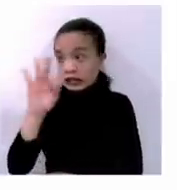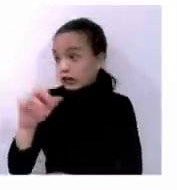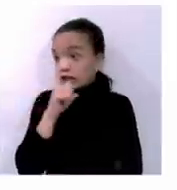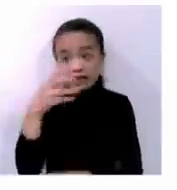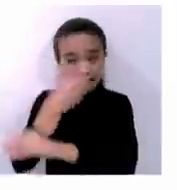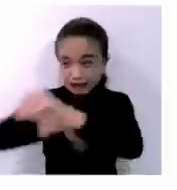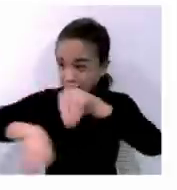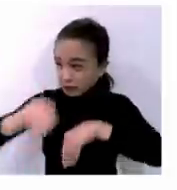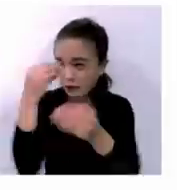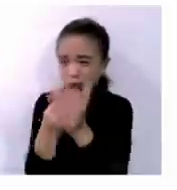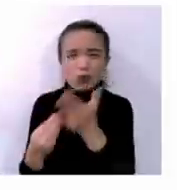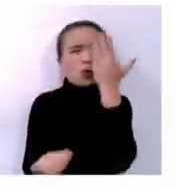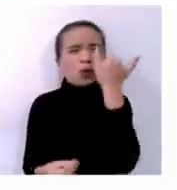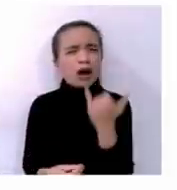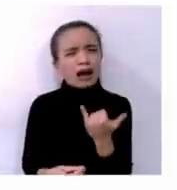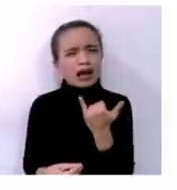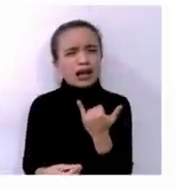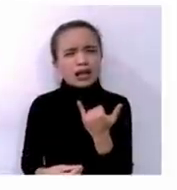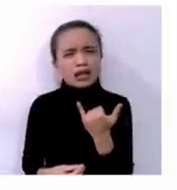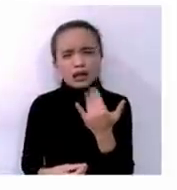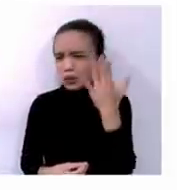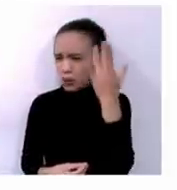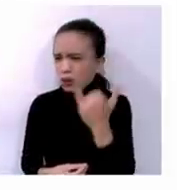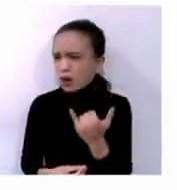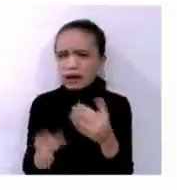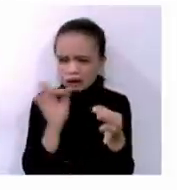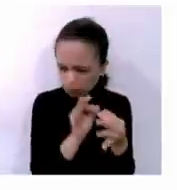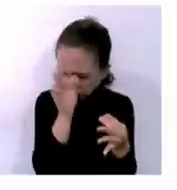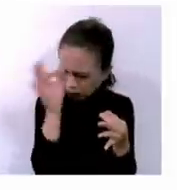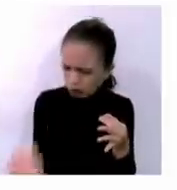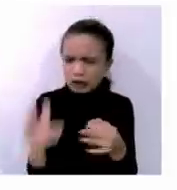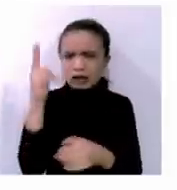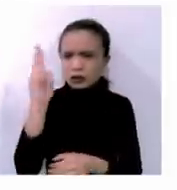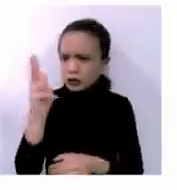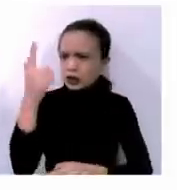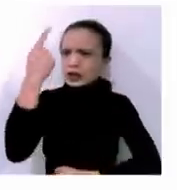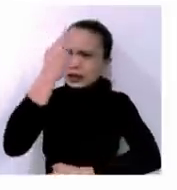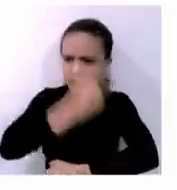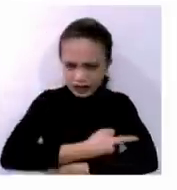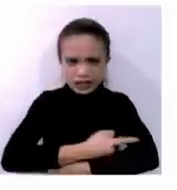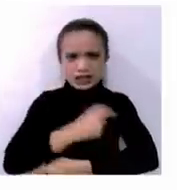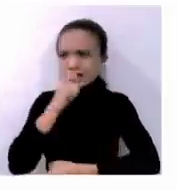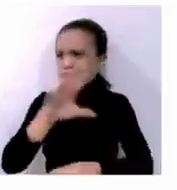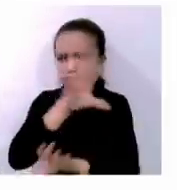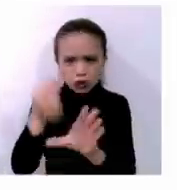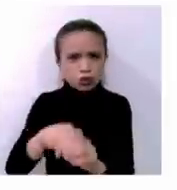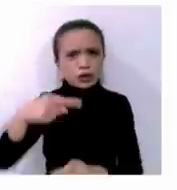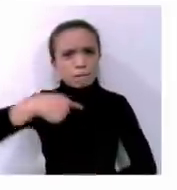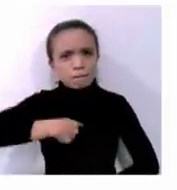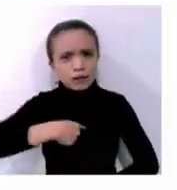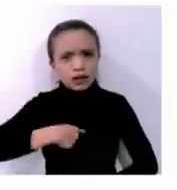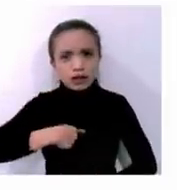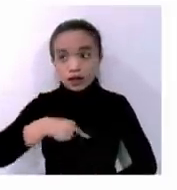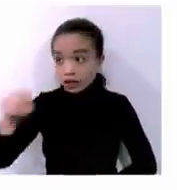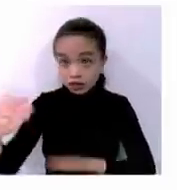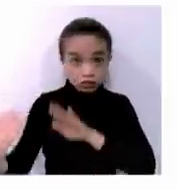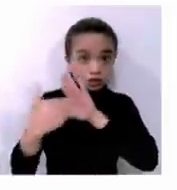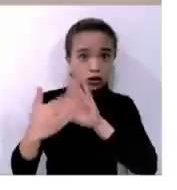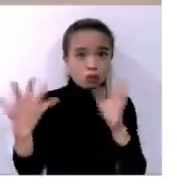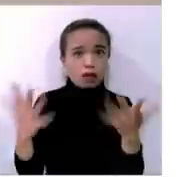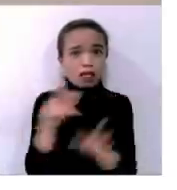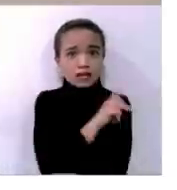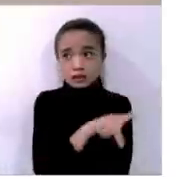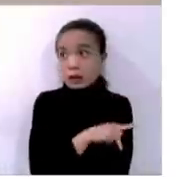sinuhulan, bakit it took her 30 days to exclude me? Wala naman siyang galit sa akin personal, sabi